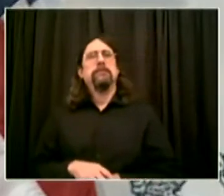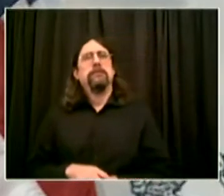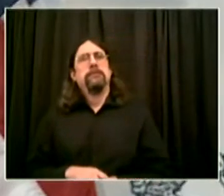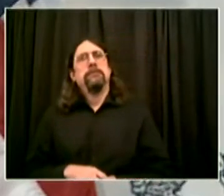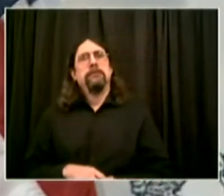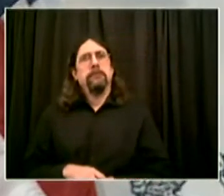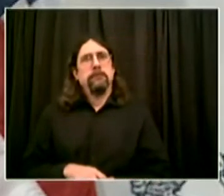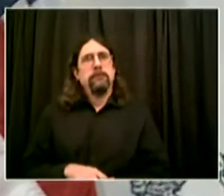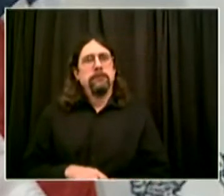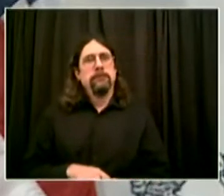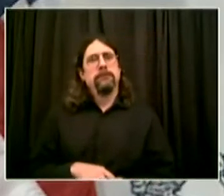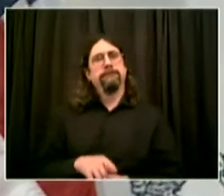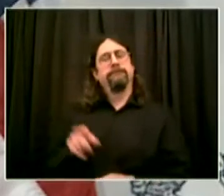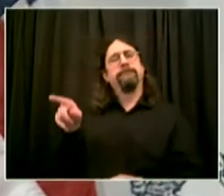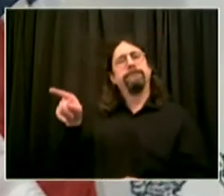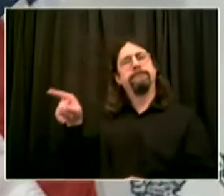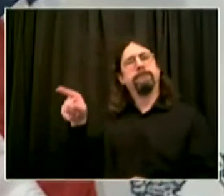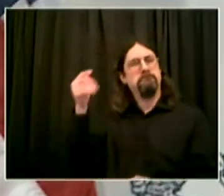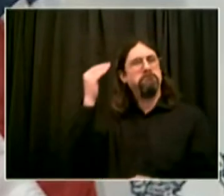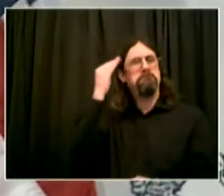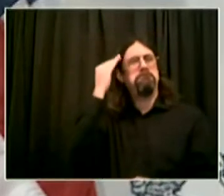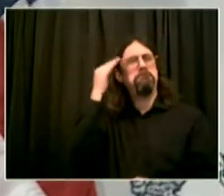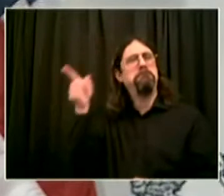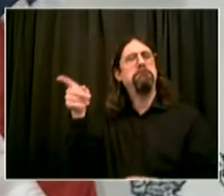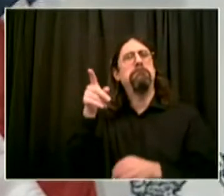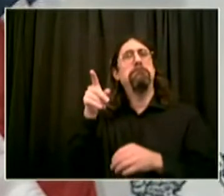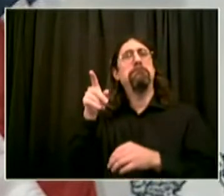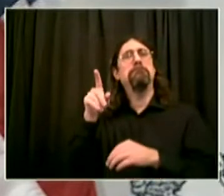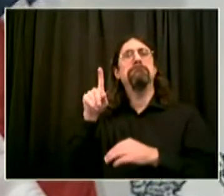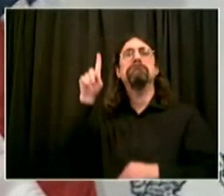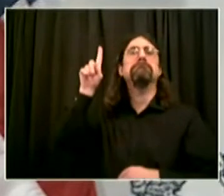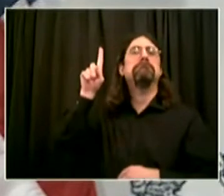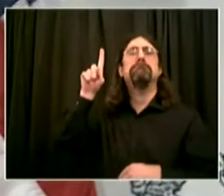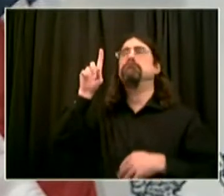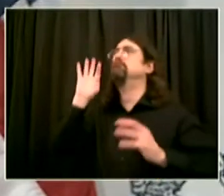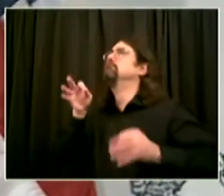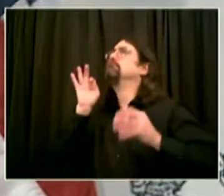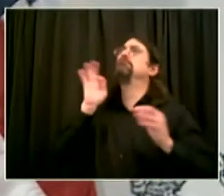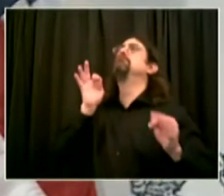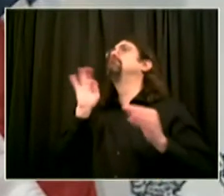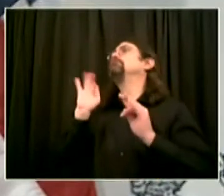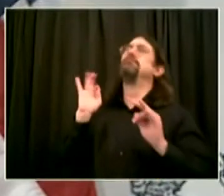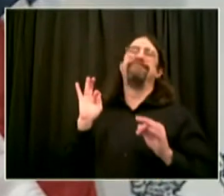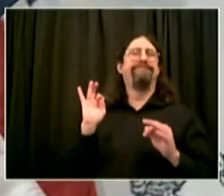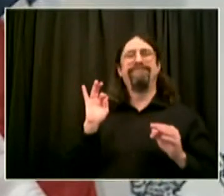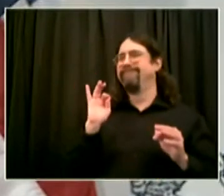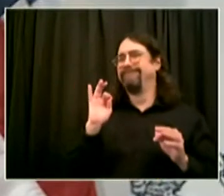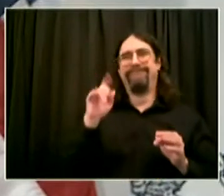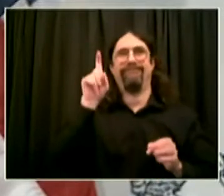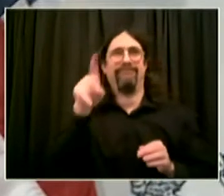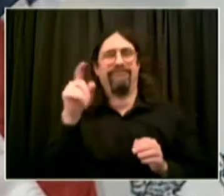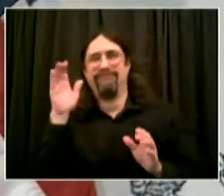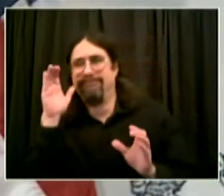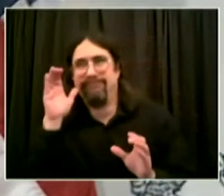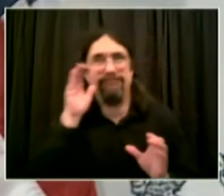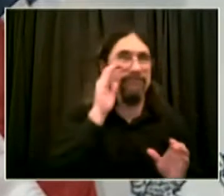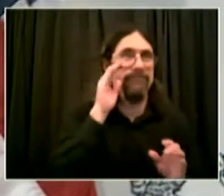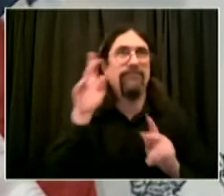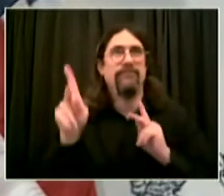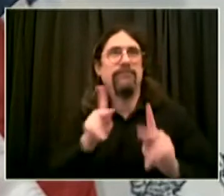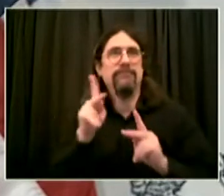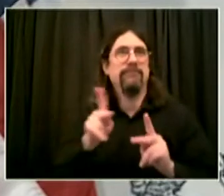the ideas, the critique, the accountability, and how it made him a better precinct commander. So this idea